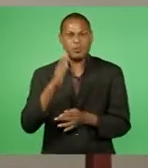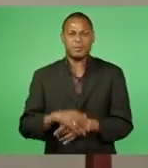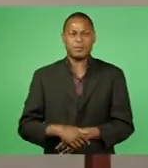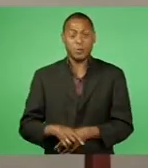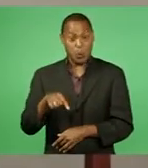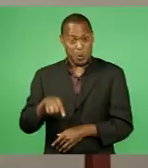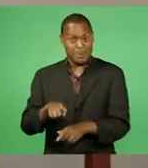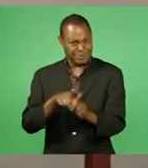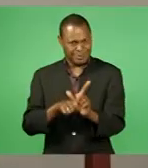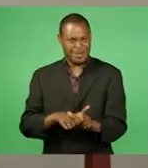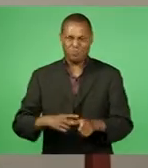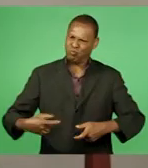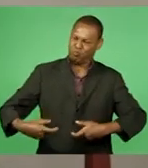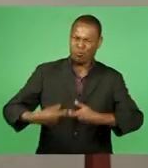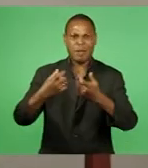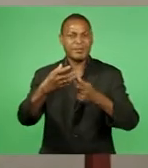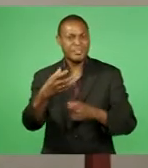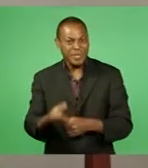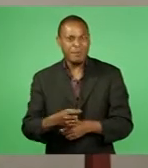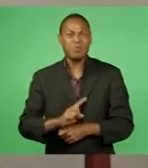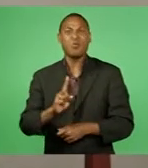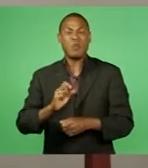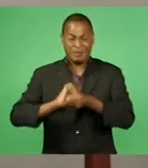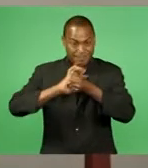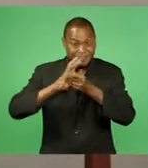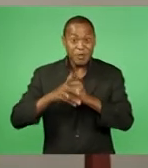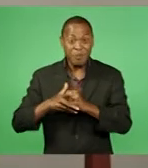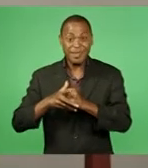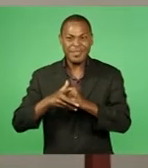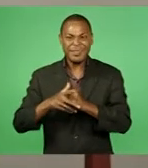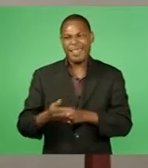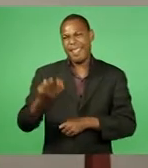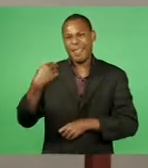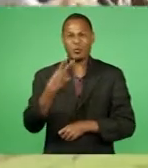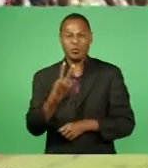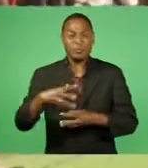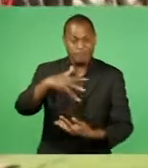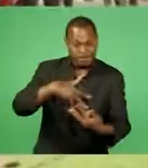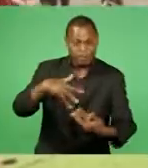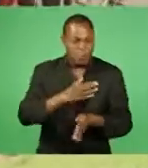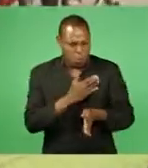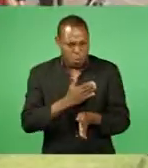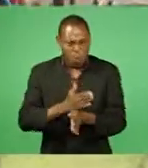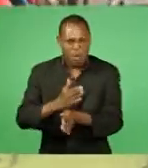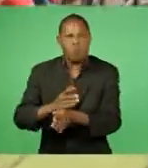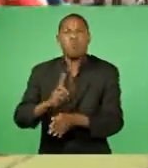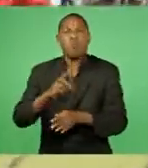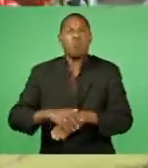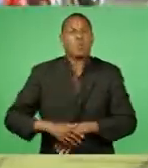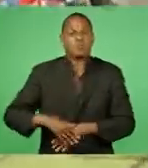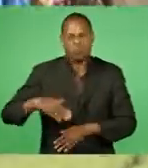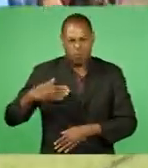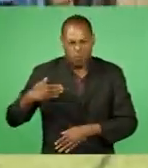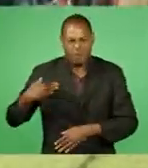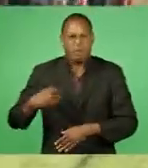very challenging for us, given the impacts of the pandemic and the last two cyclones. We worked hard to get players' fitness up to par, and on